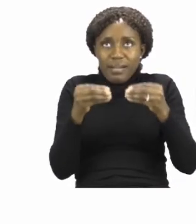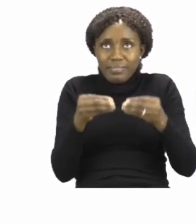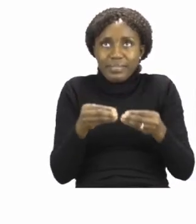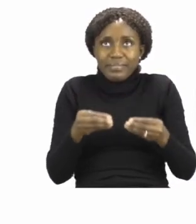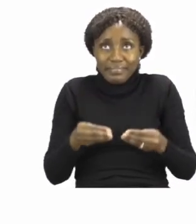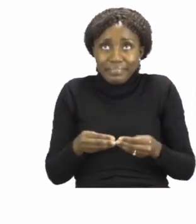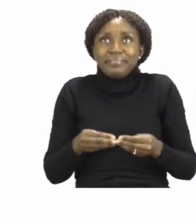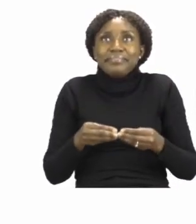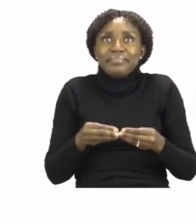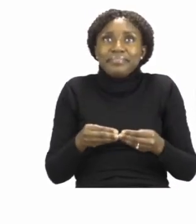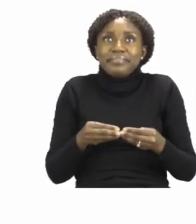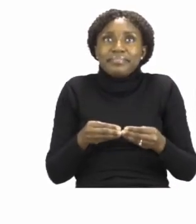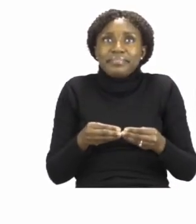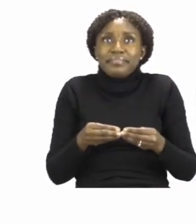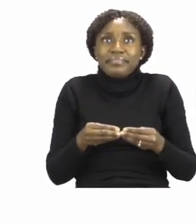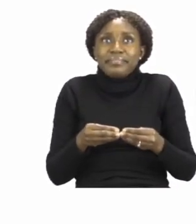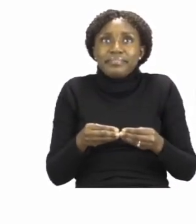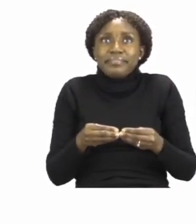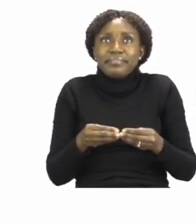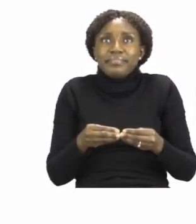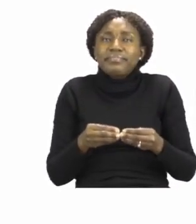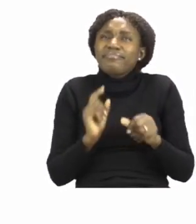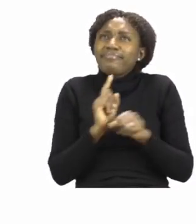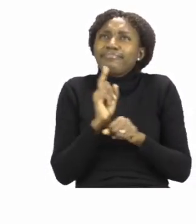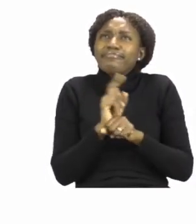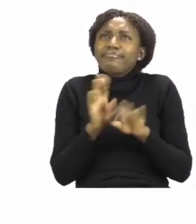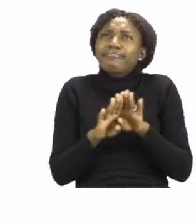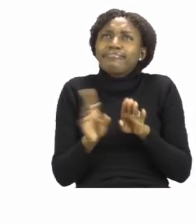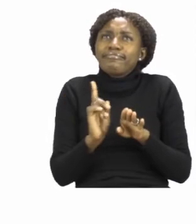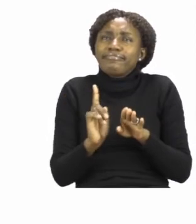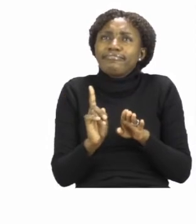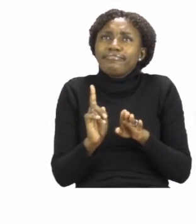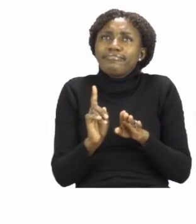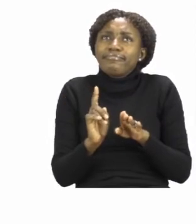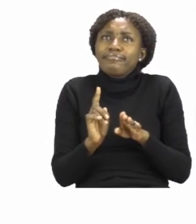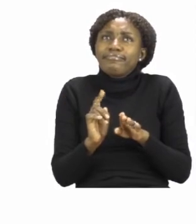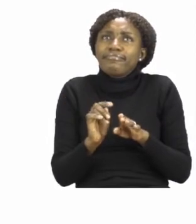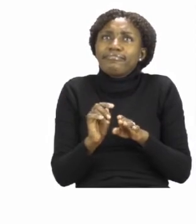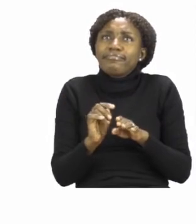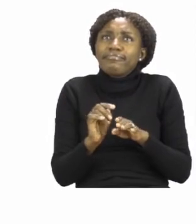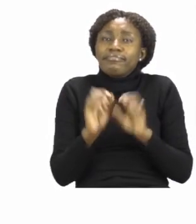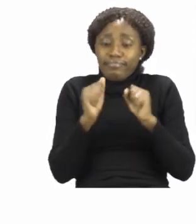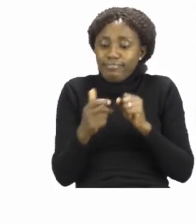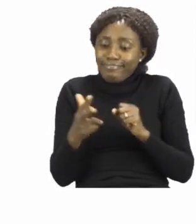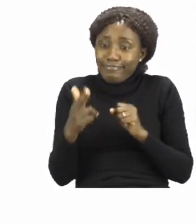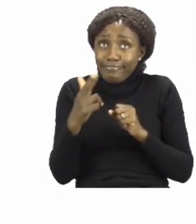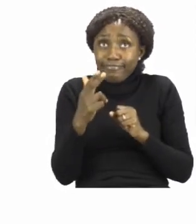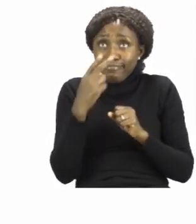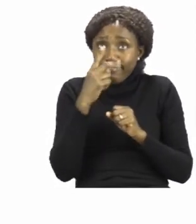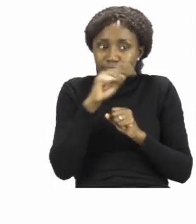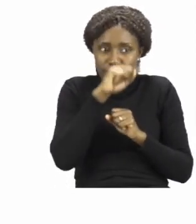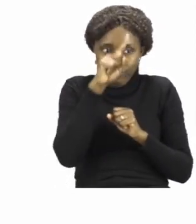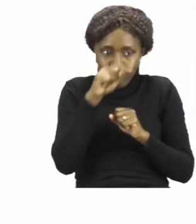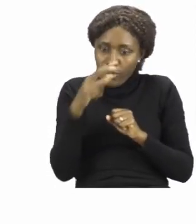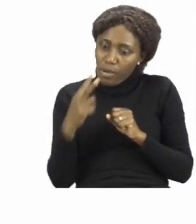everyone the first thing you have to do here is you have to cut out these puzzles